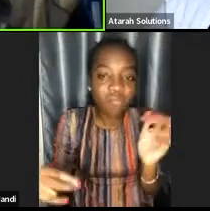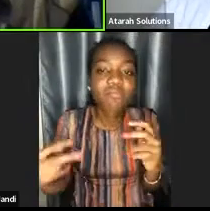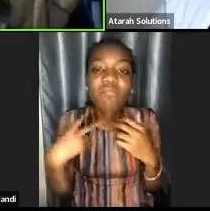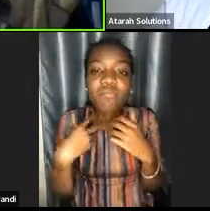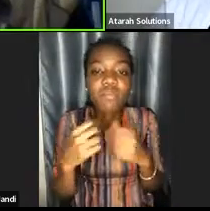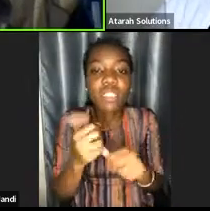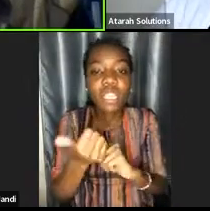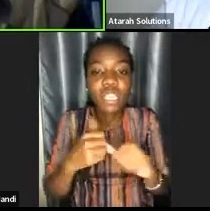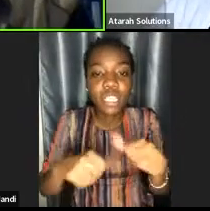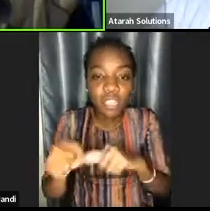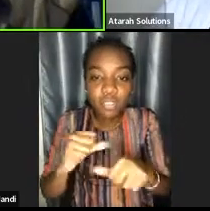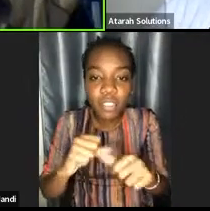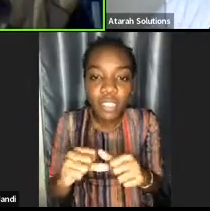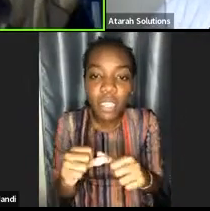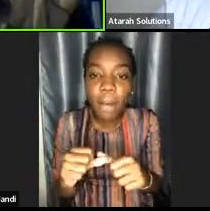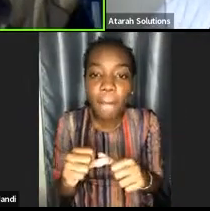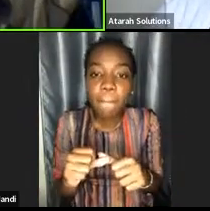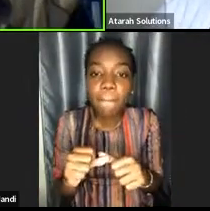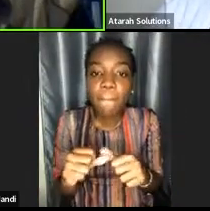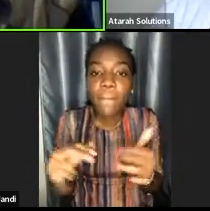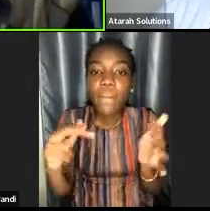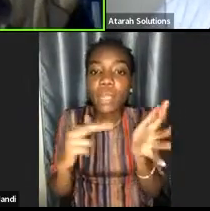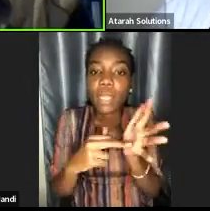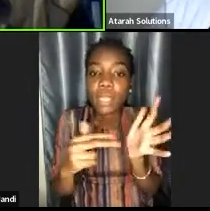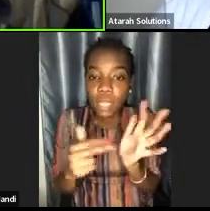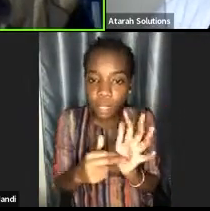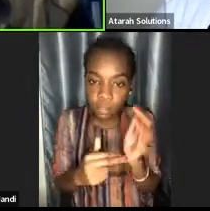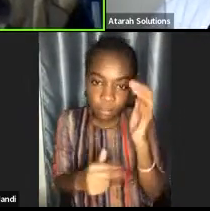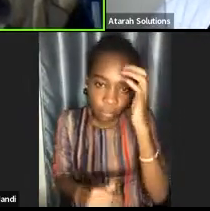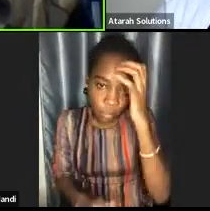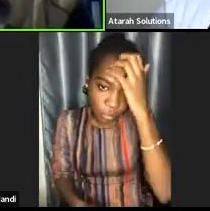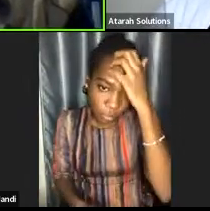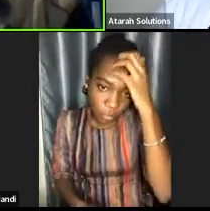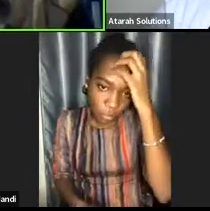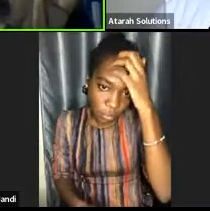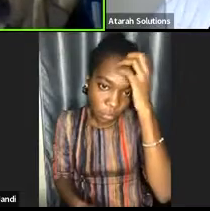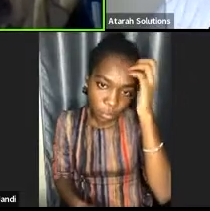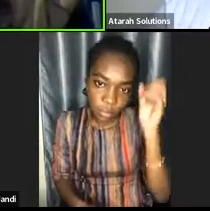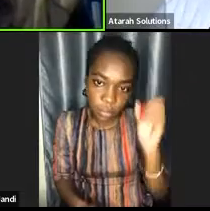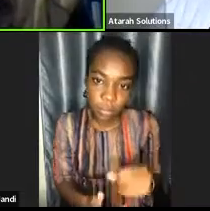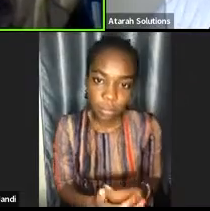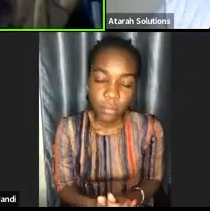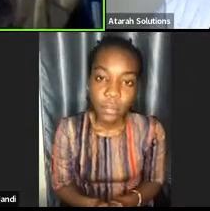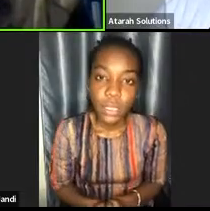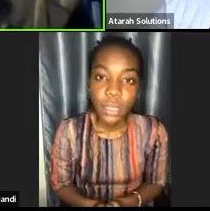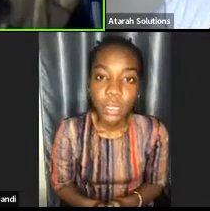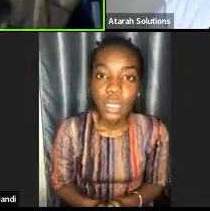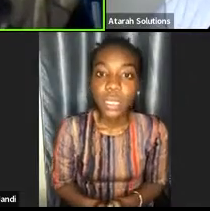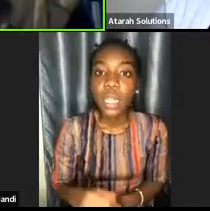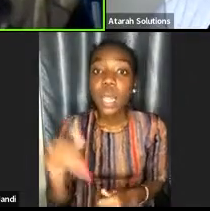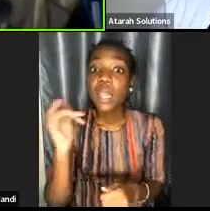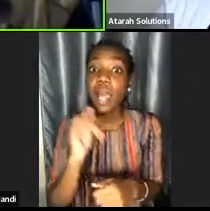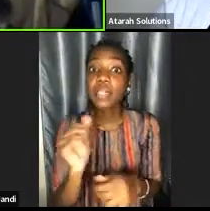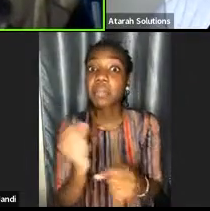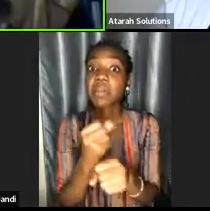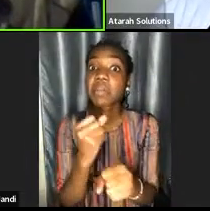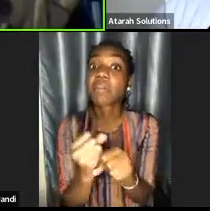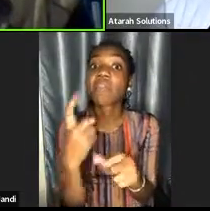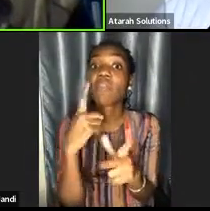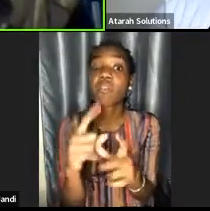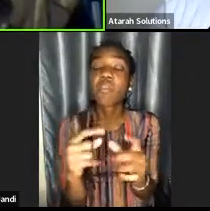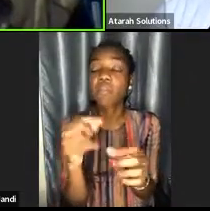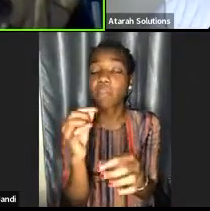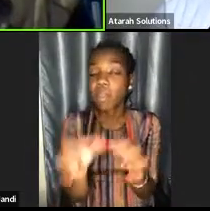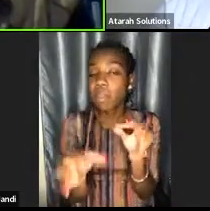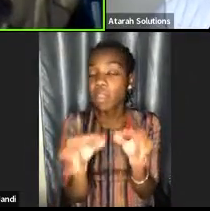be possible to submit that to for mediation. Like for instance, if it's murder,